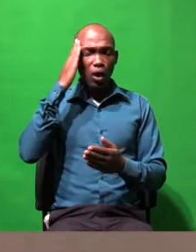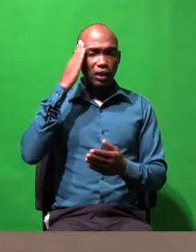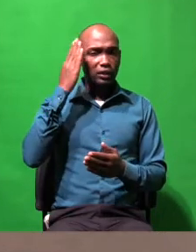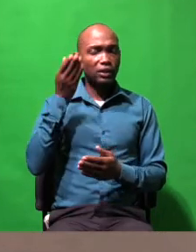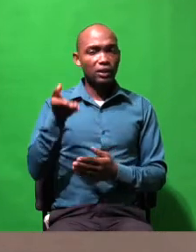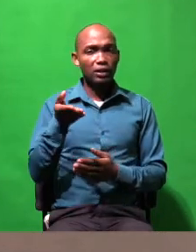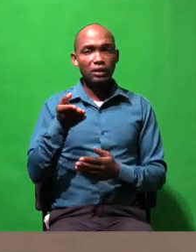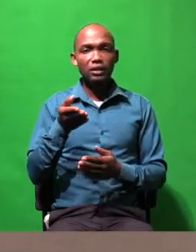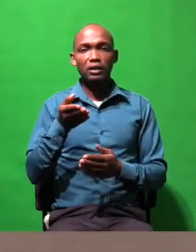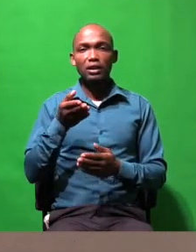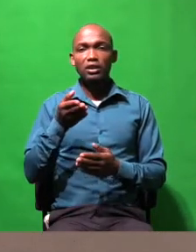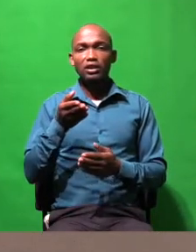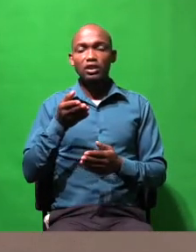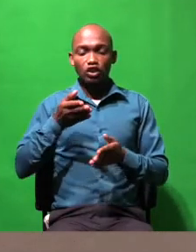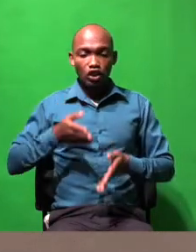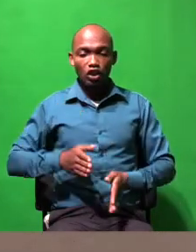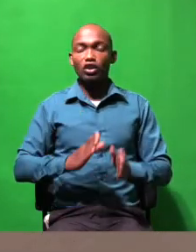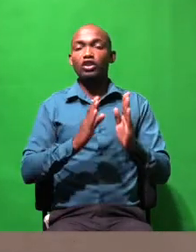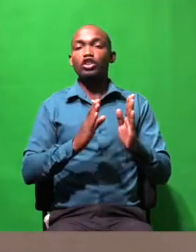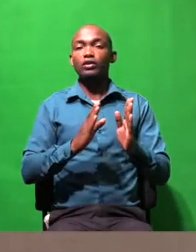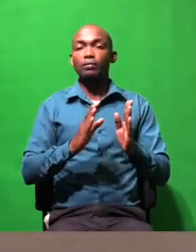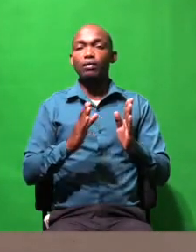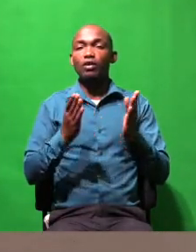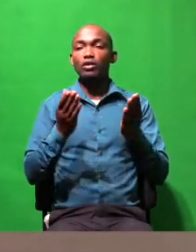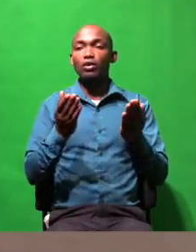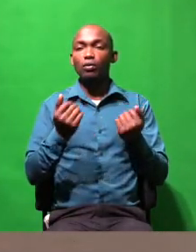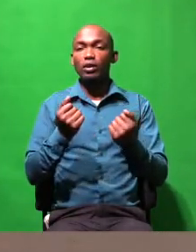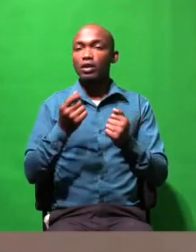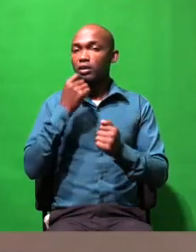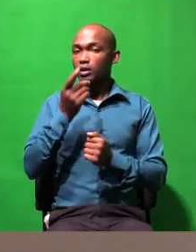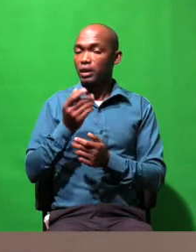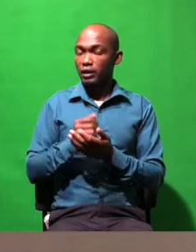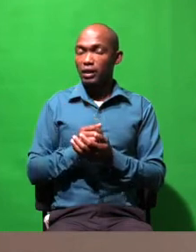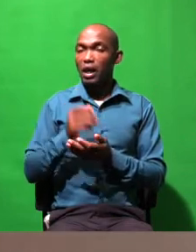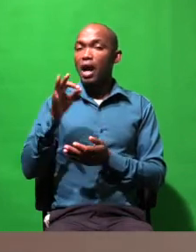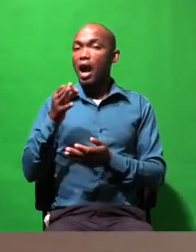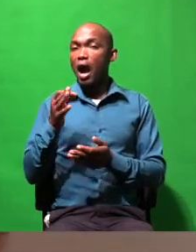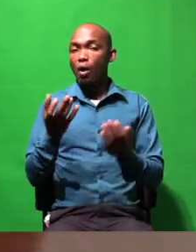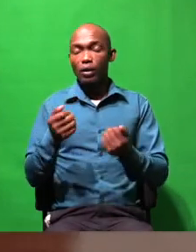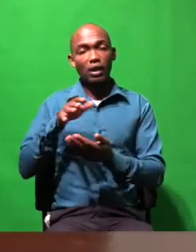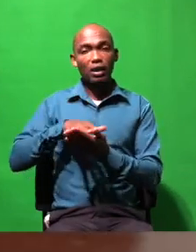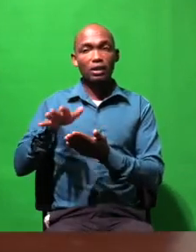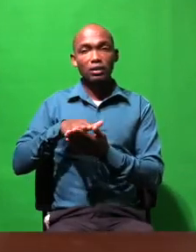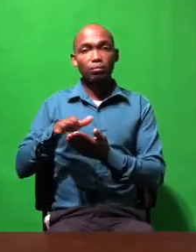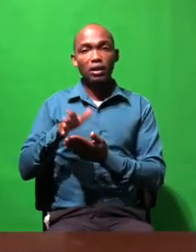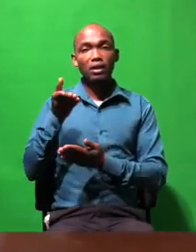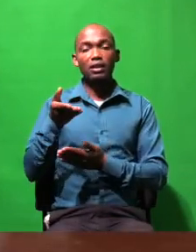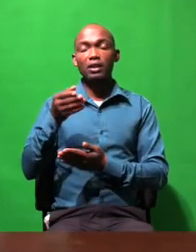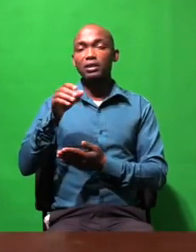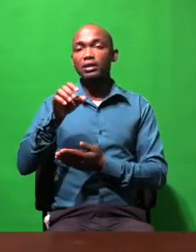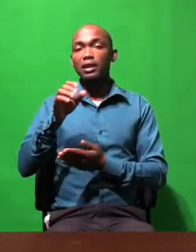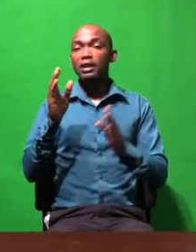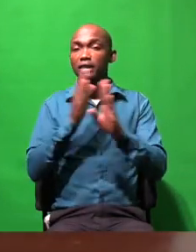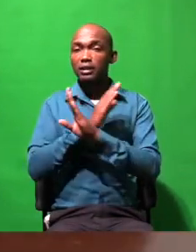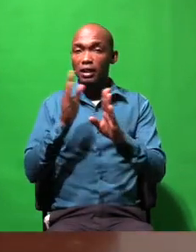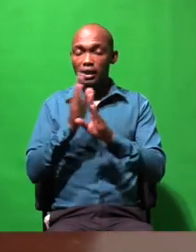this generation, the stage of this generation. How can we explain the stage of